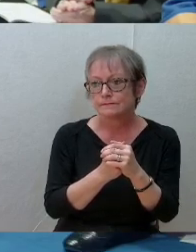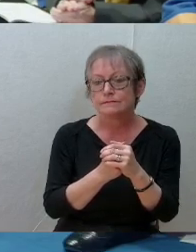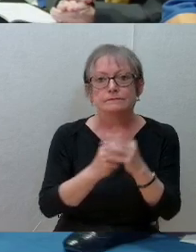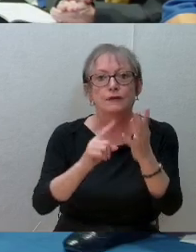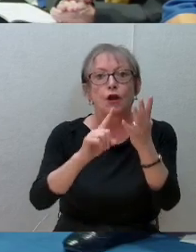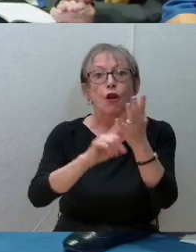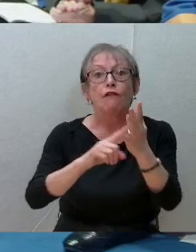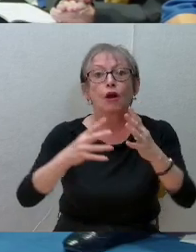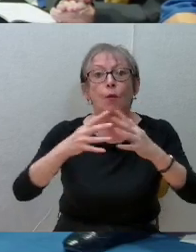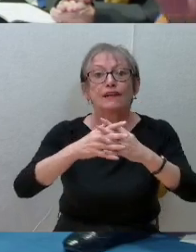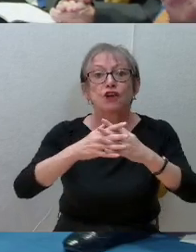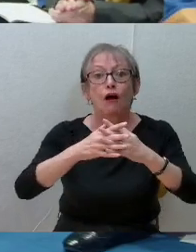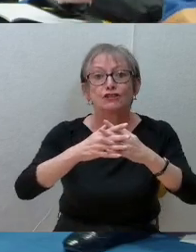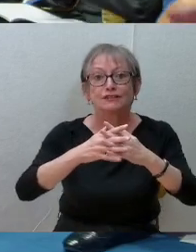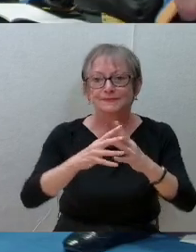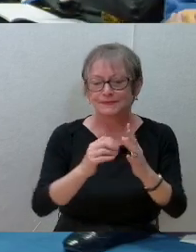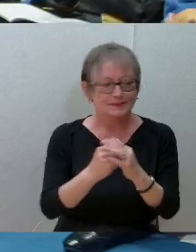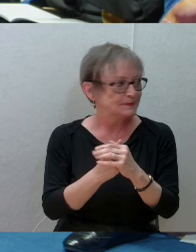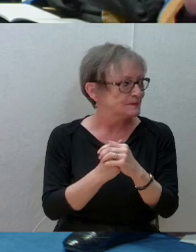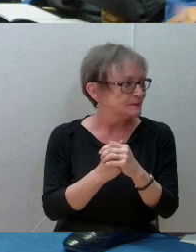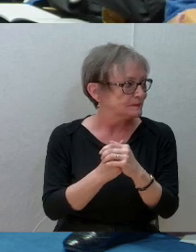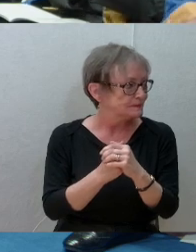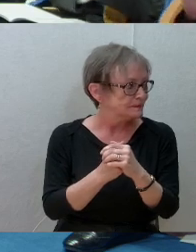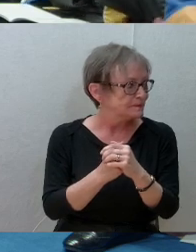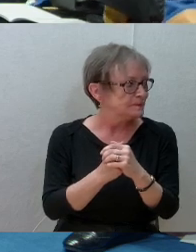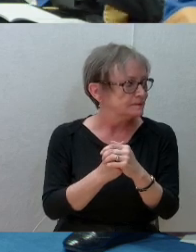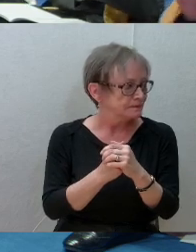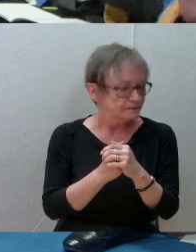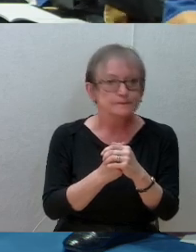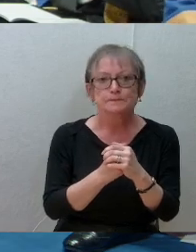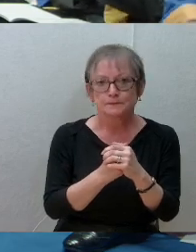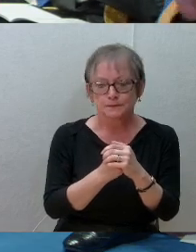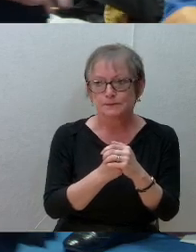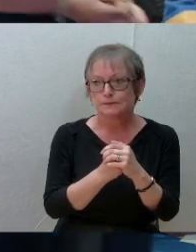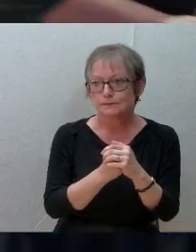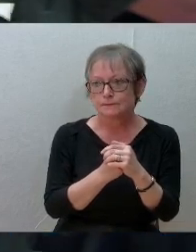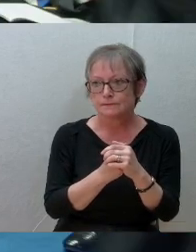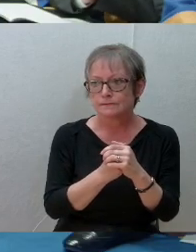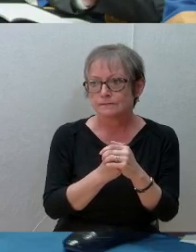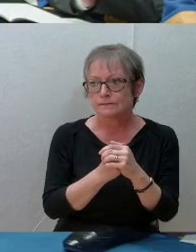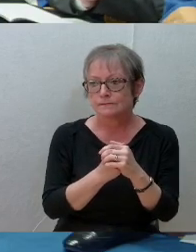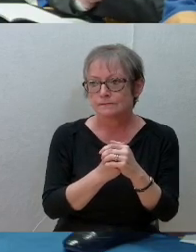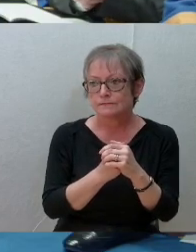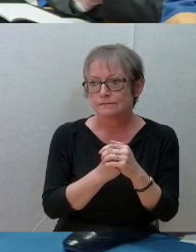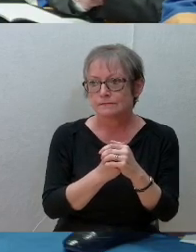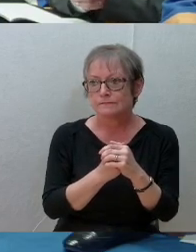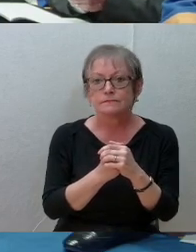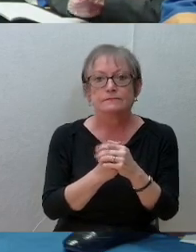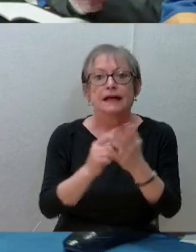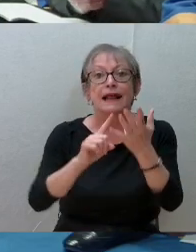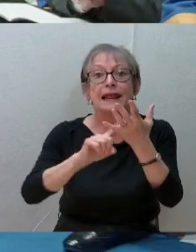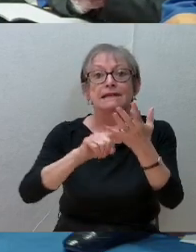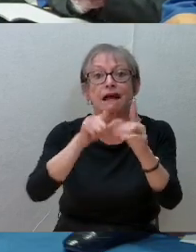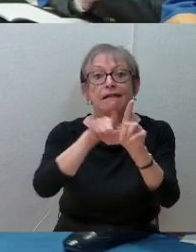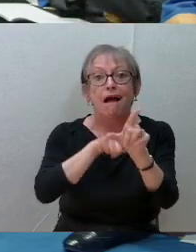Lauren Wishart. Yeah. Linda